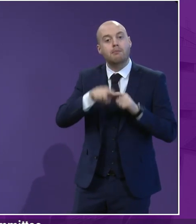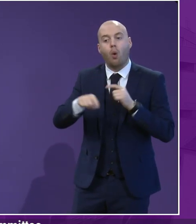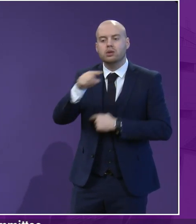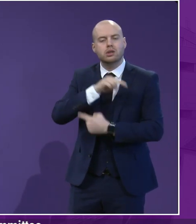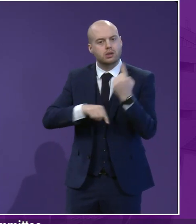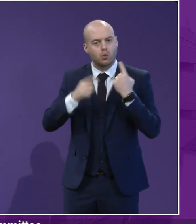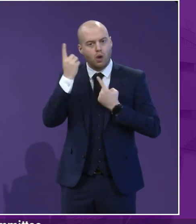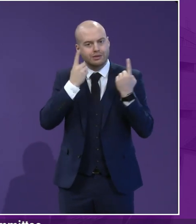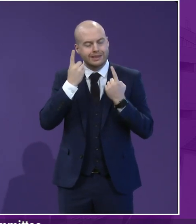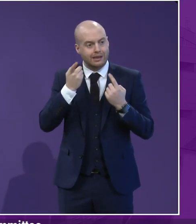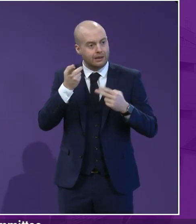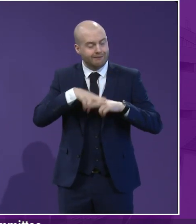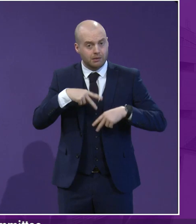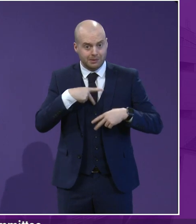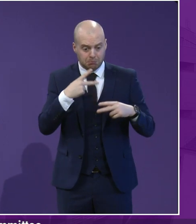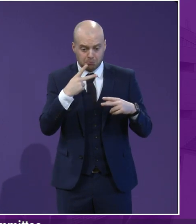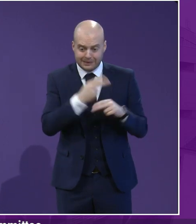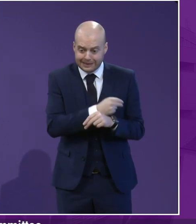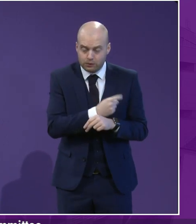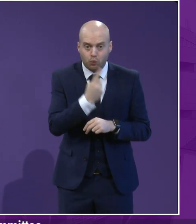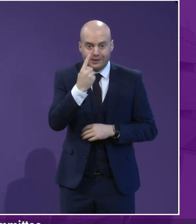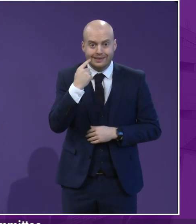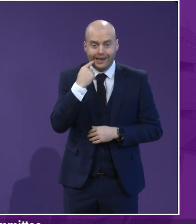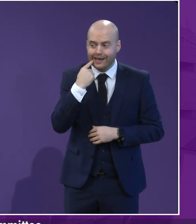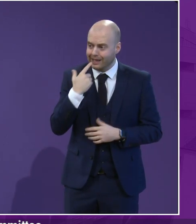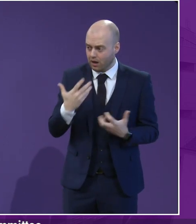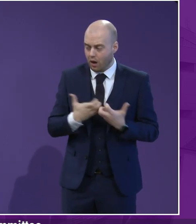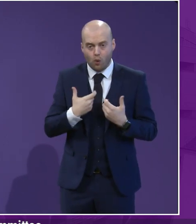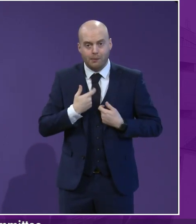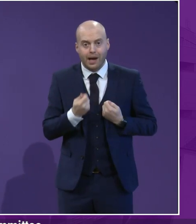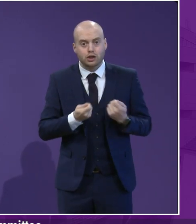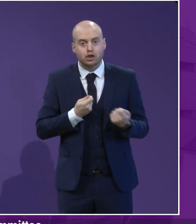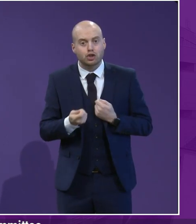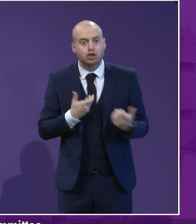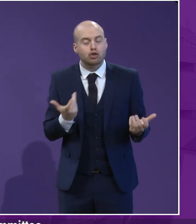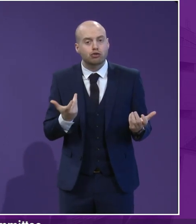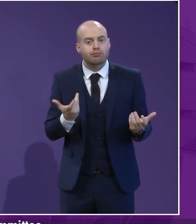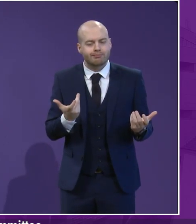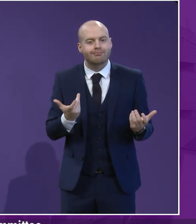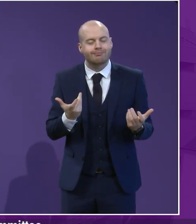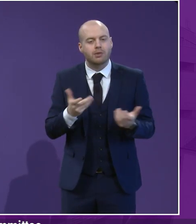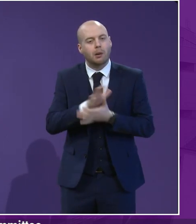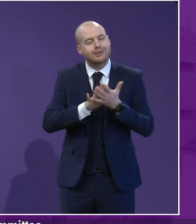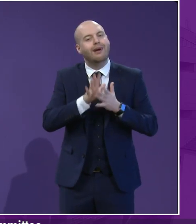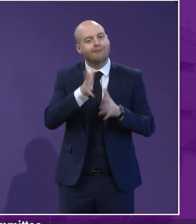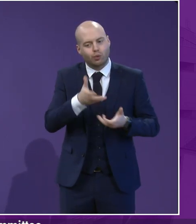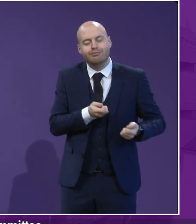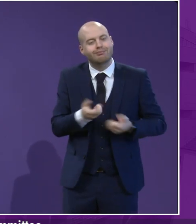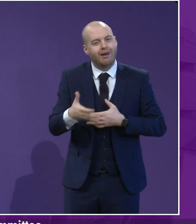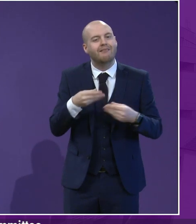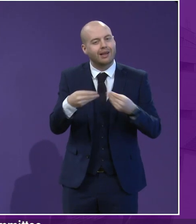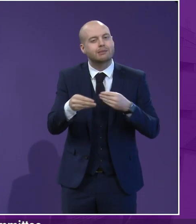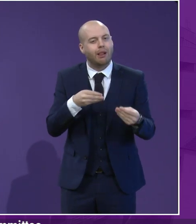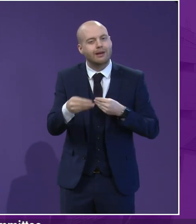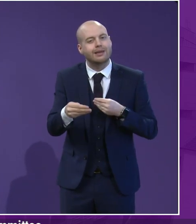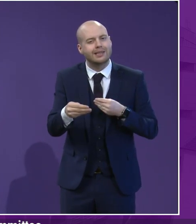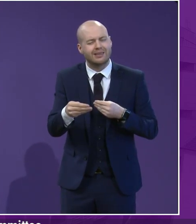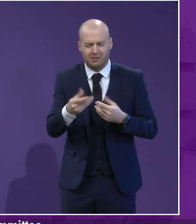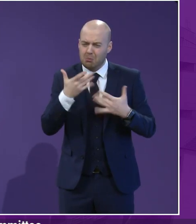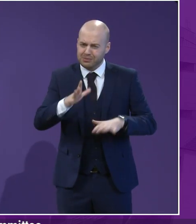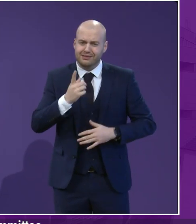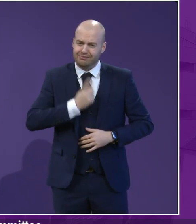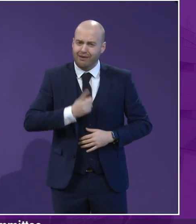the sector. And in fact, one of the issues that we've picked up on in people who are thinking about accessing university is one of their key concerns